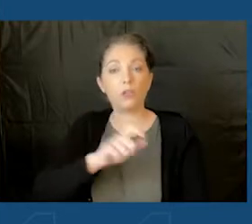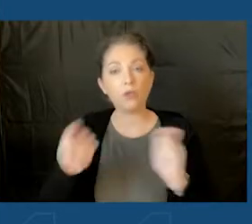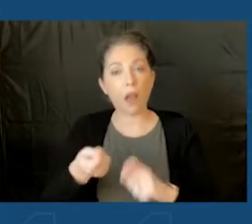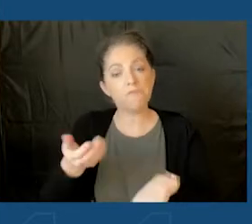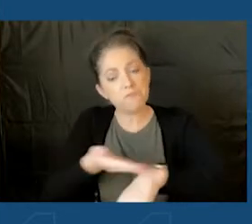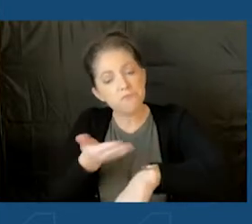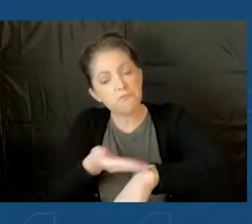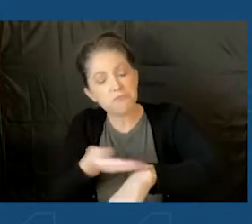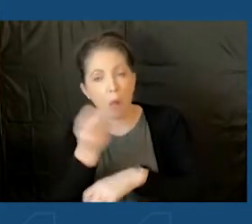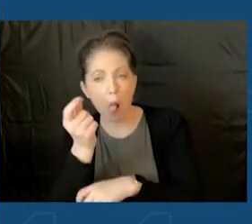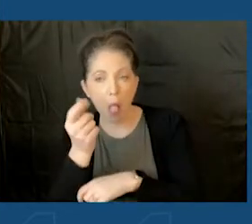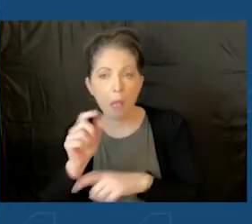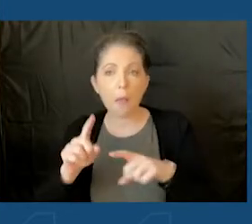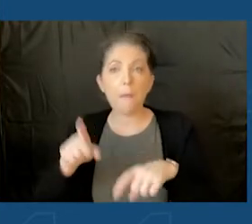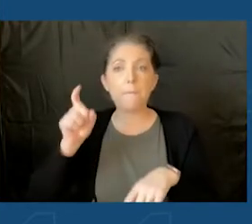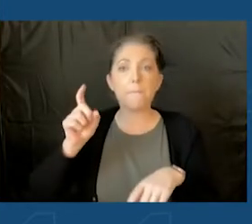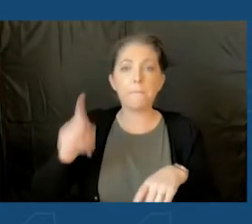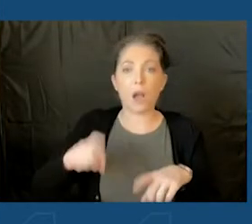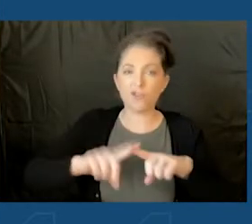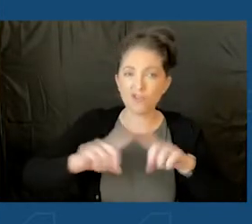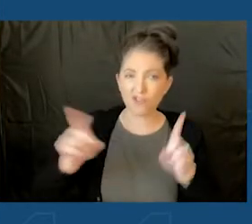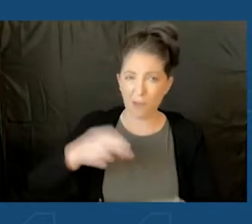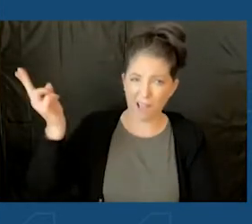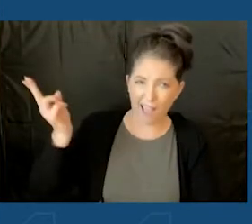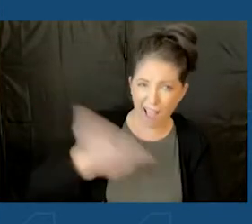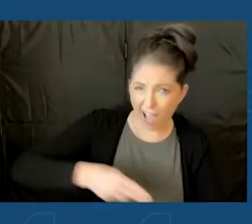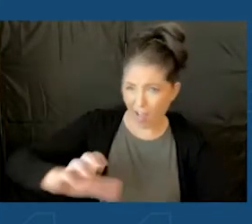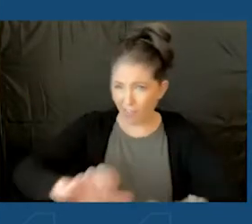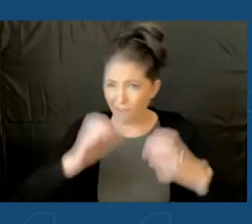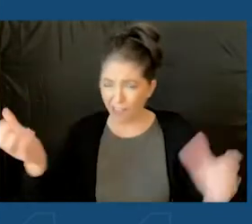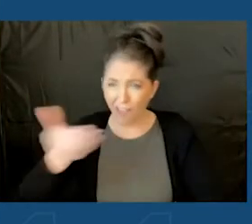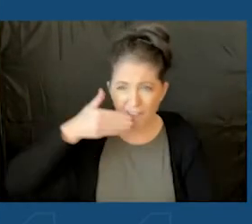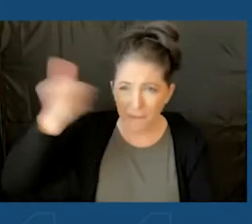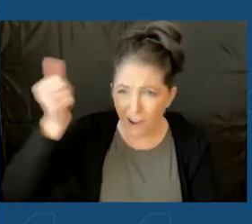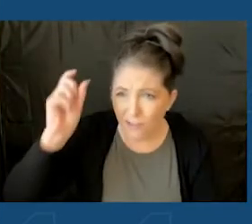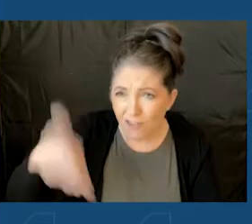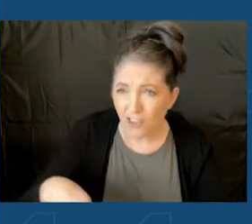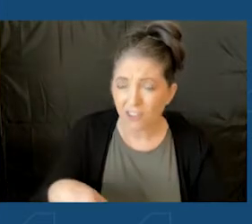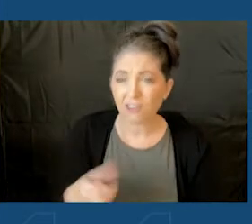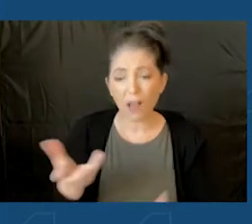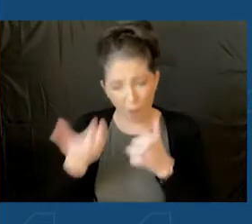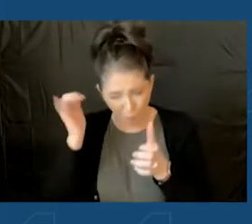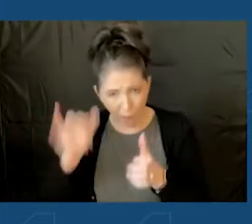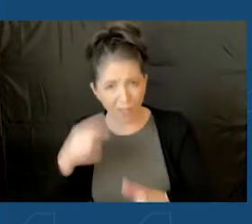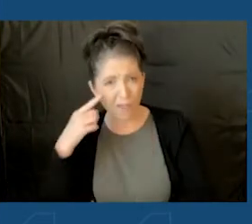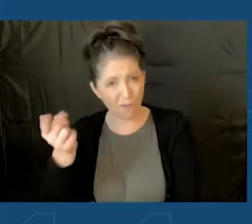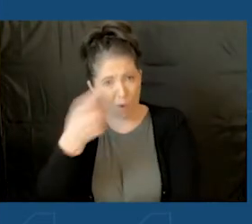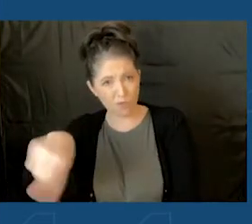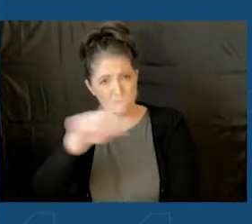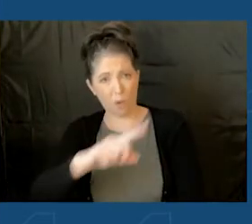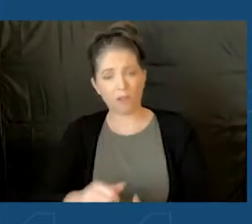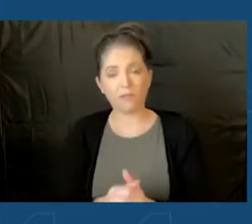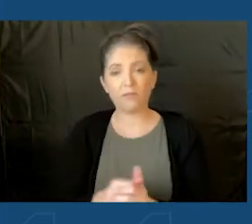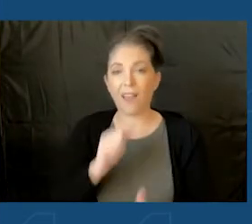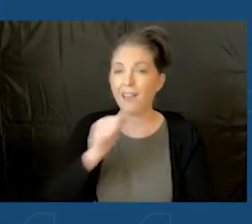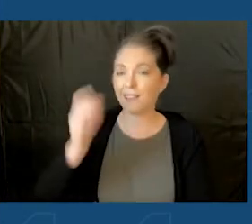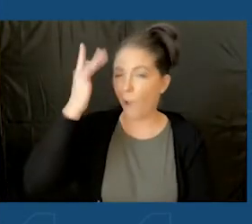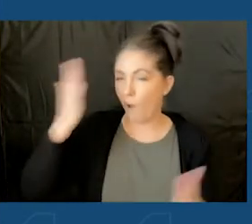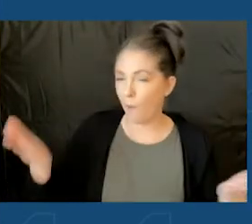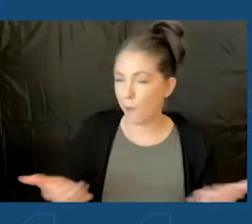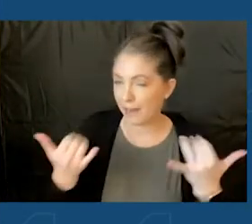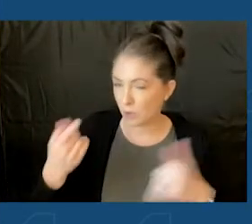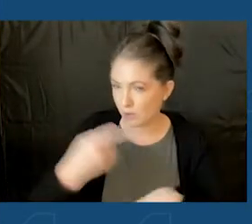it should be a hell of a lot better. And I want that for my members of this location. But that's not really why we're here today. We're here